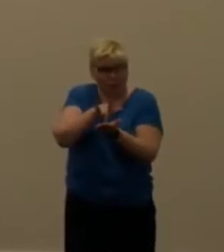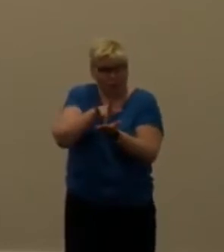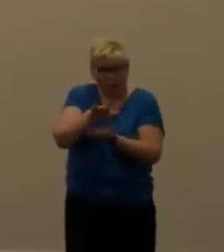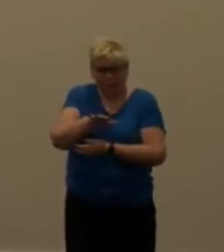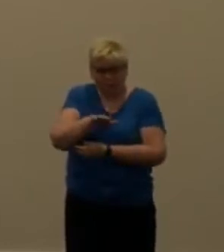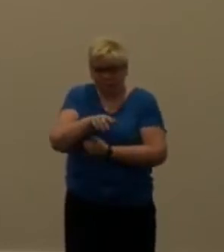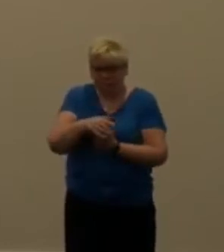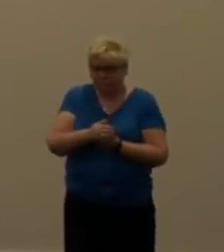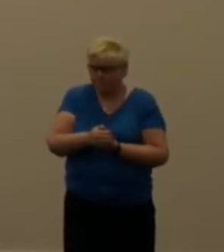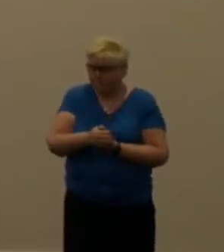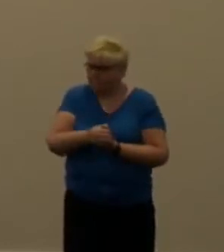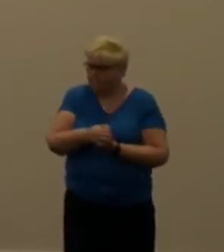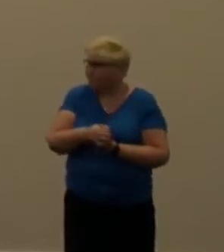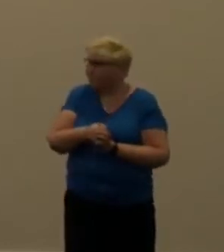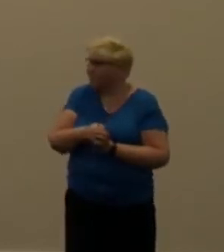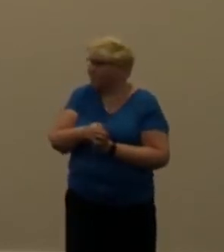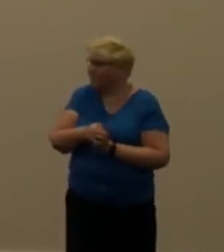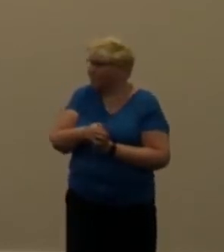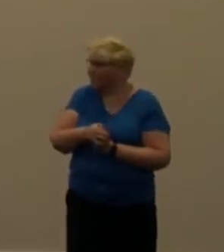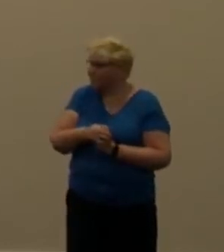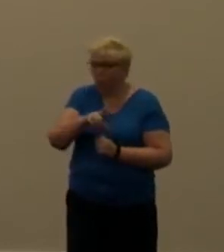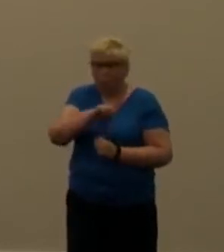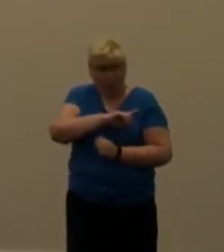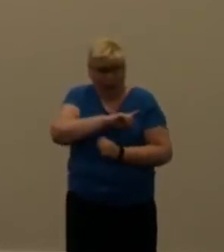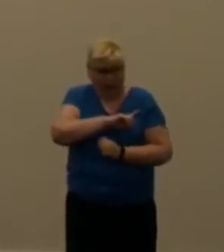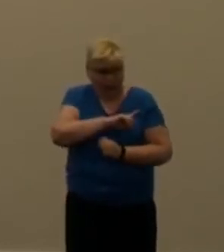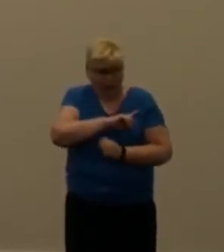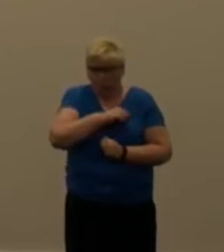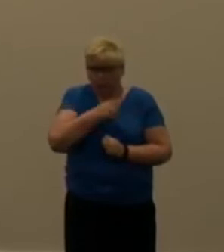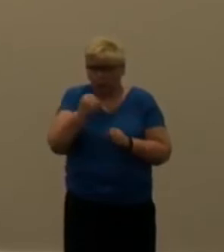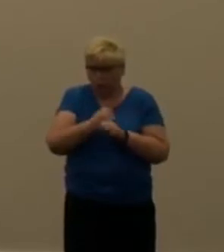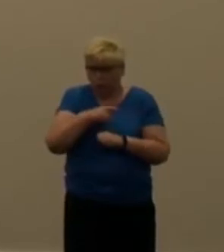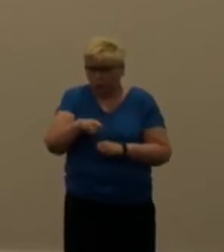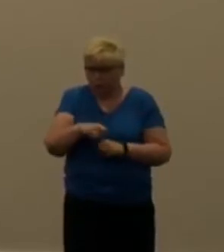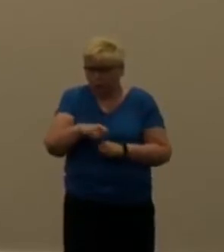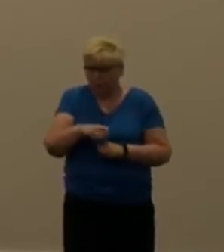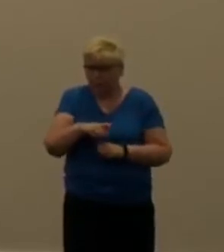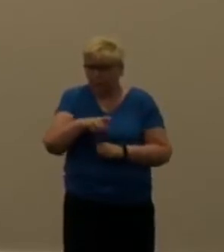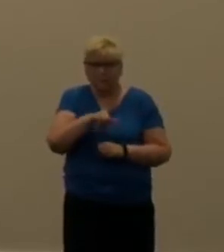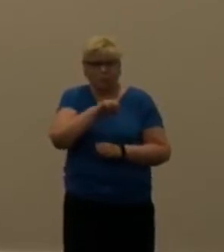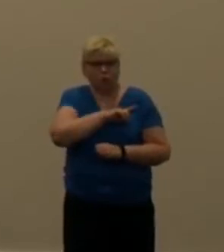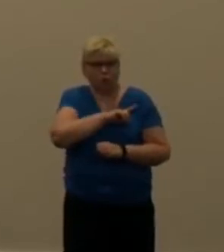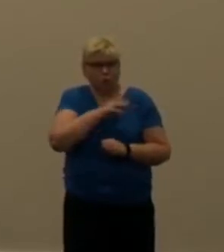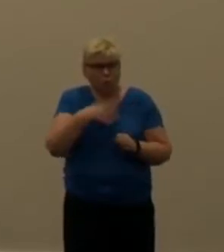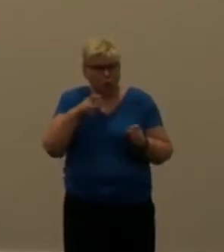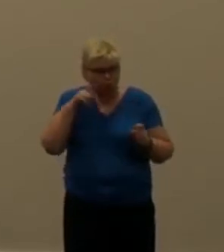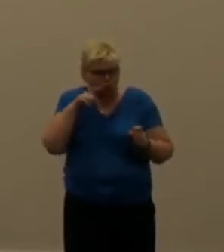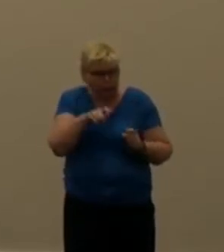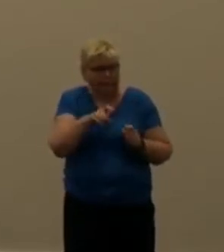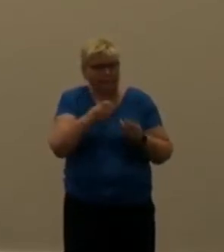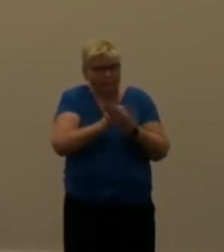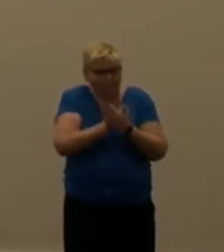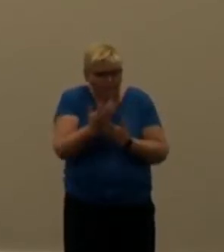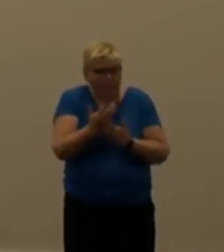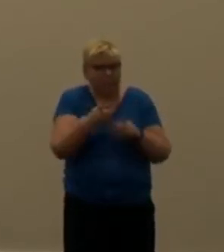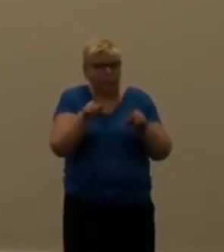Why we want to do this? First, to track the development, to be able